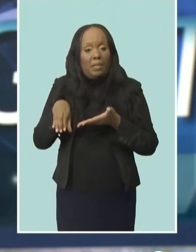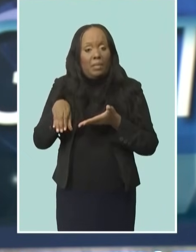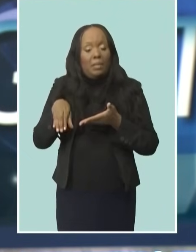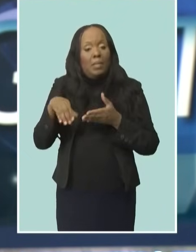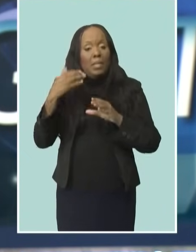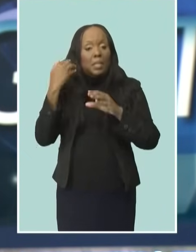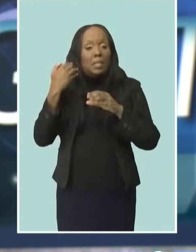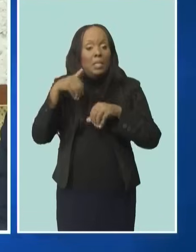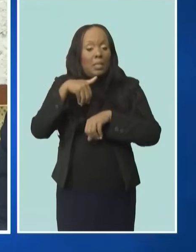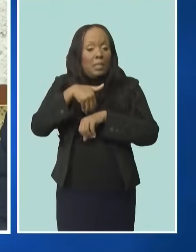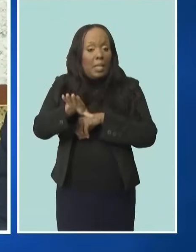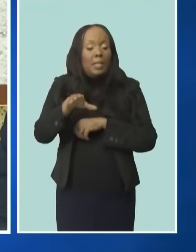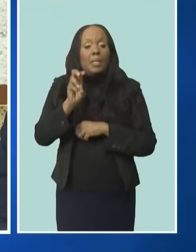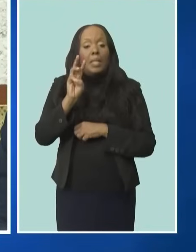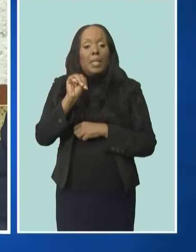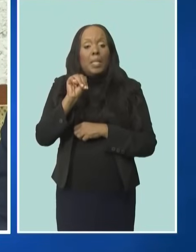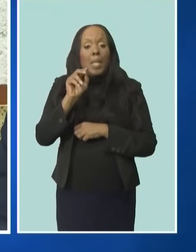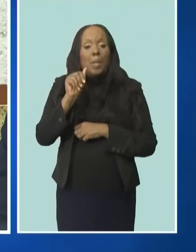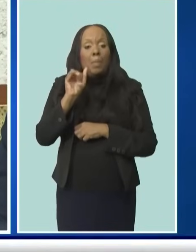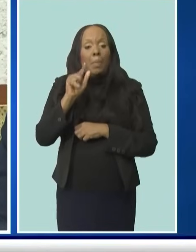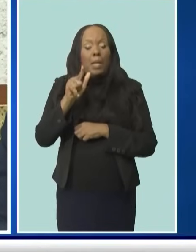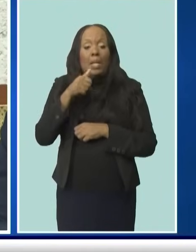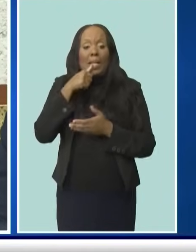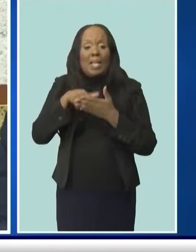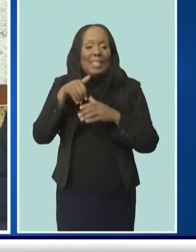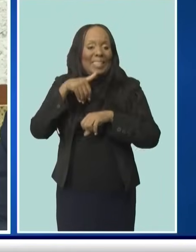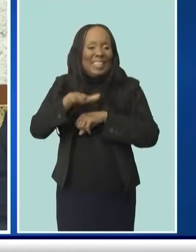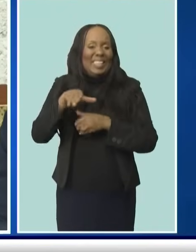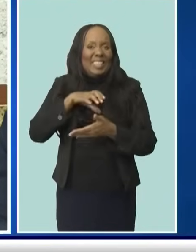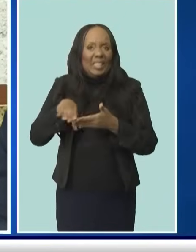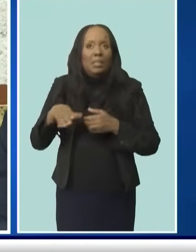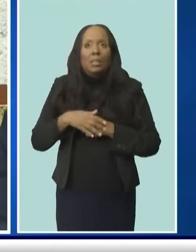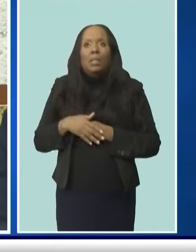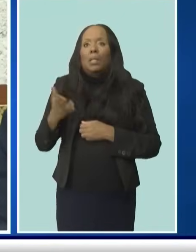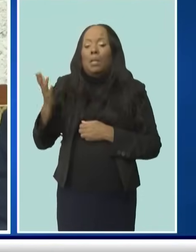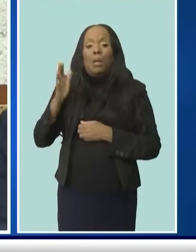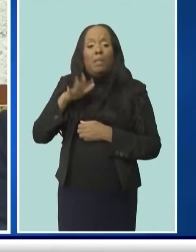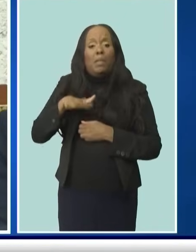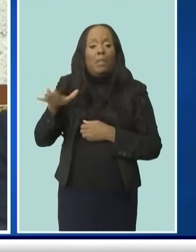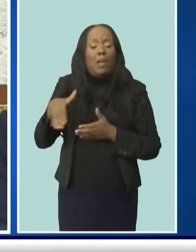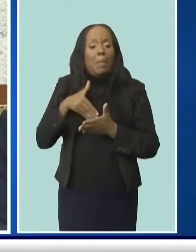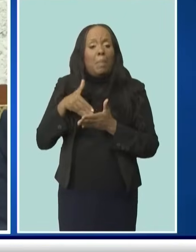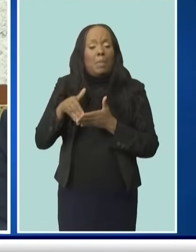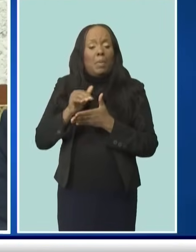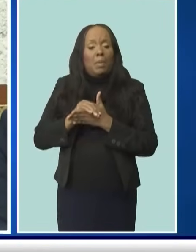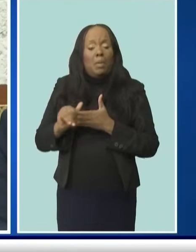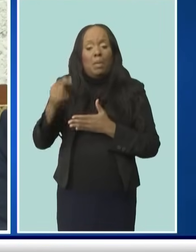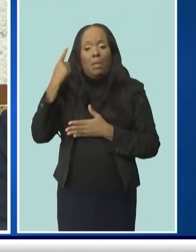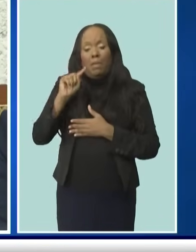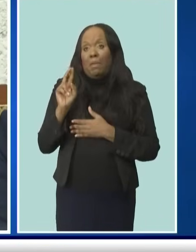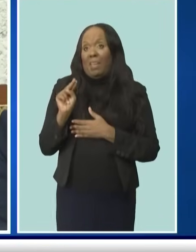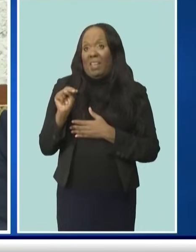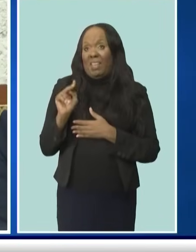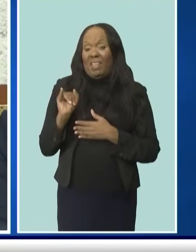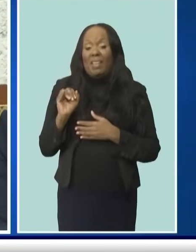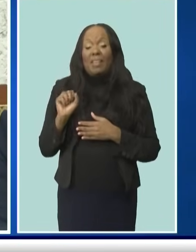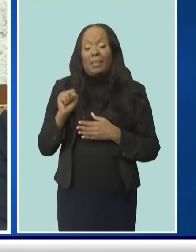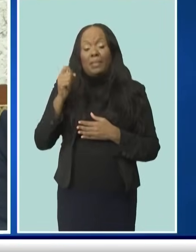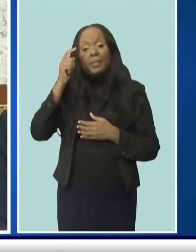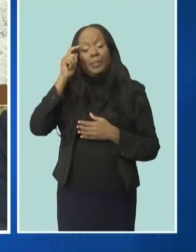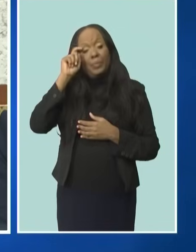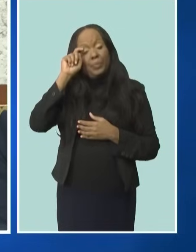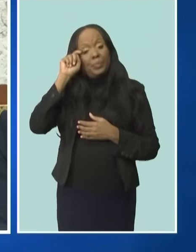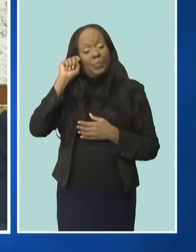recipients. Even though we have allocated initially $55 million to the National Insurance to